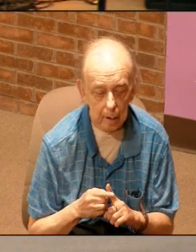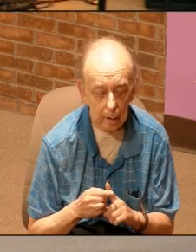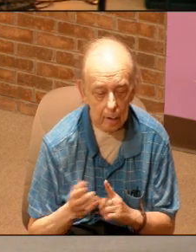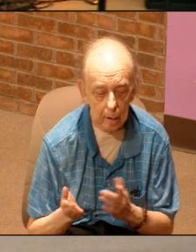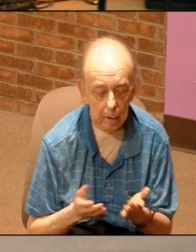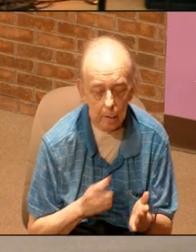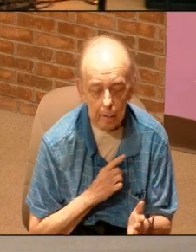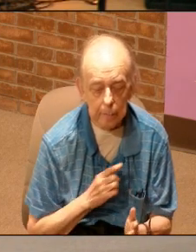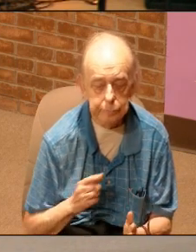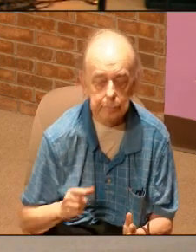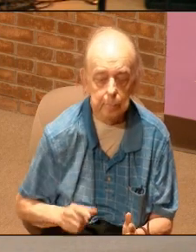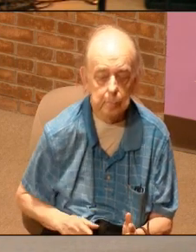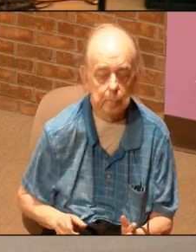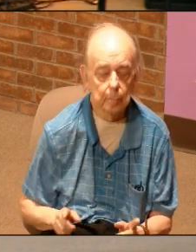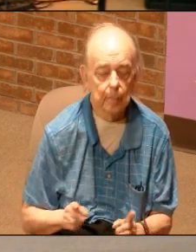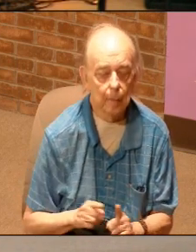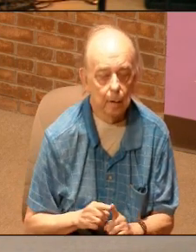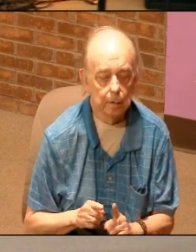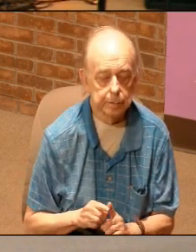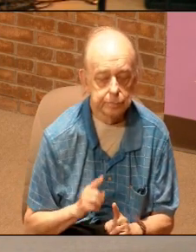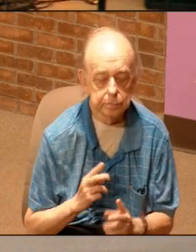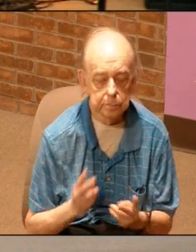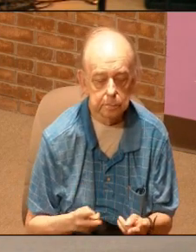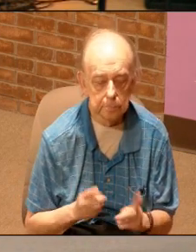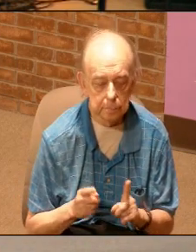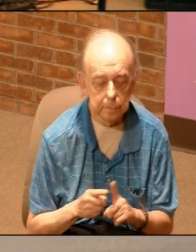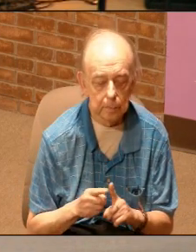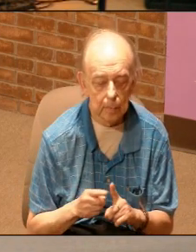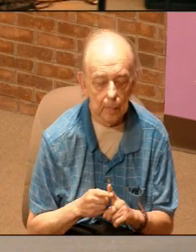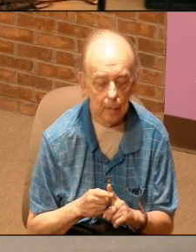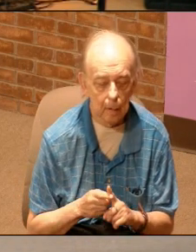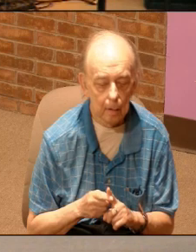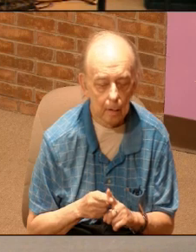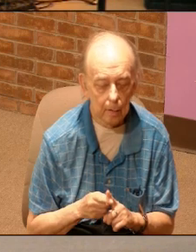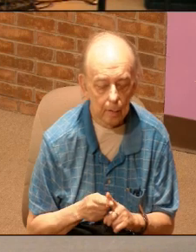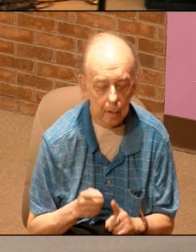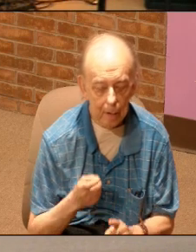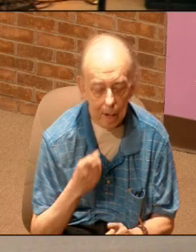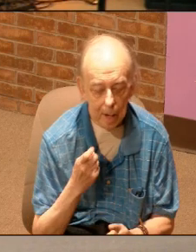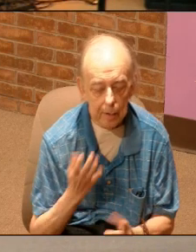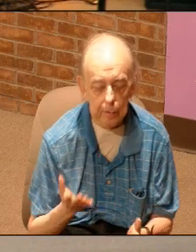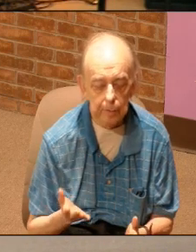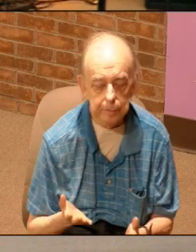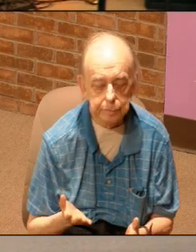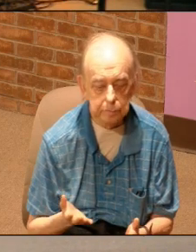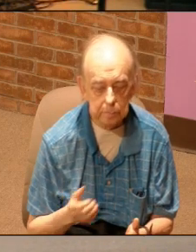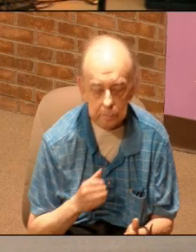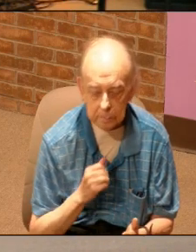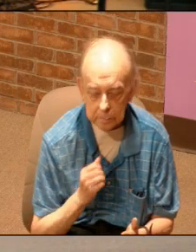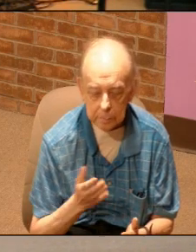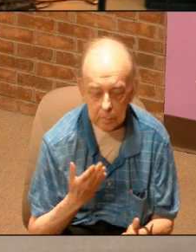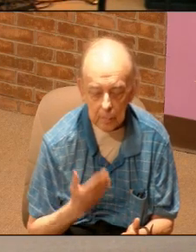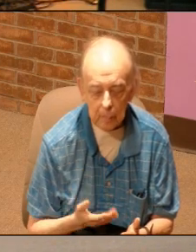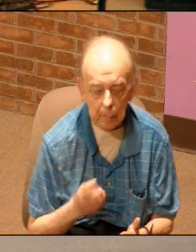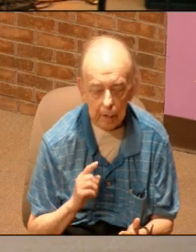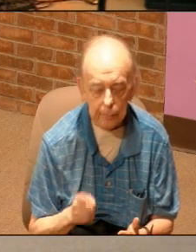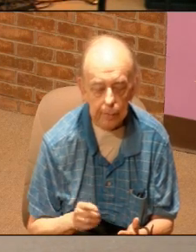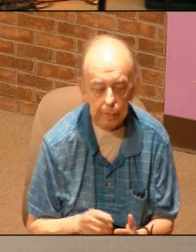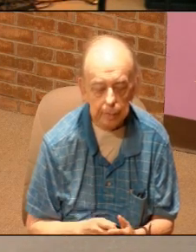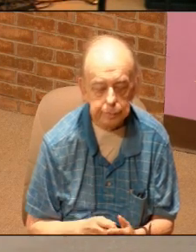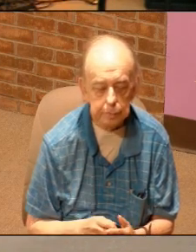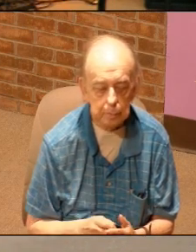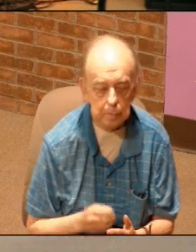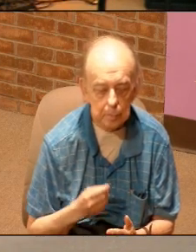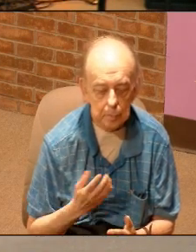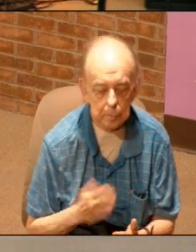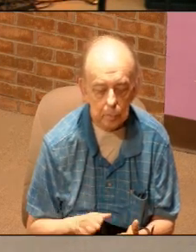Serving the Lord is a very positive addiction. Okay? It's not bad for you.